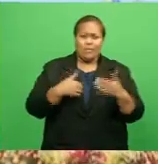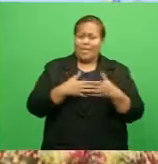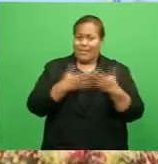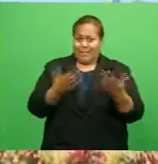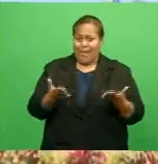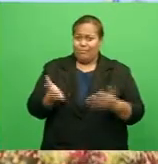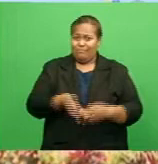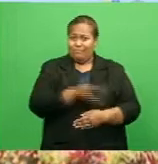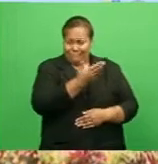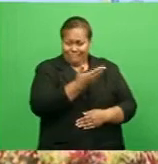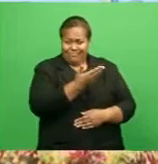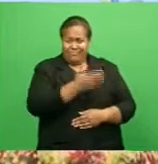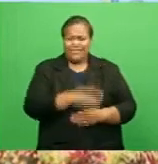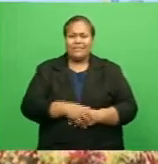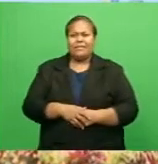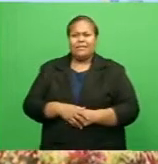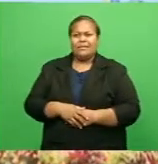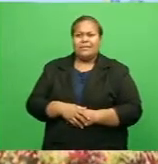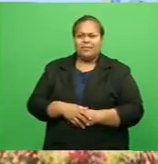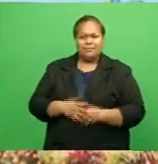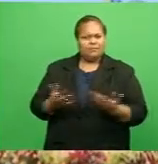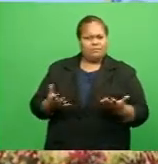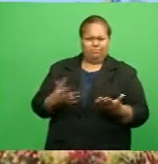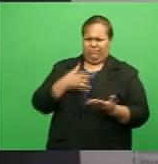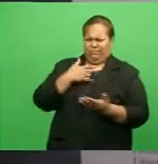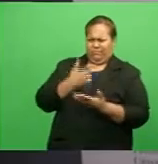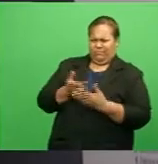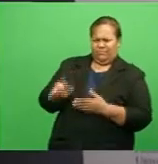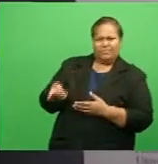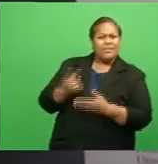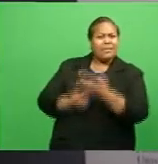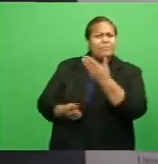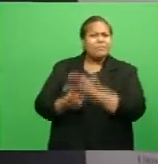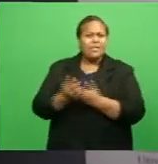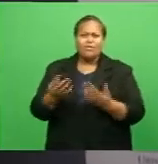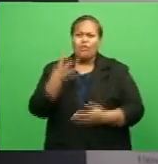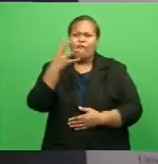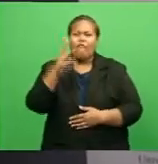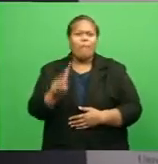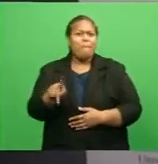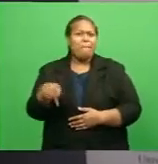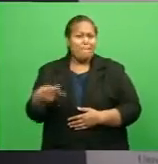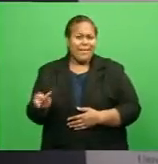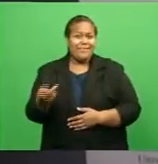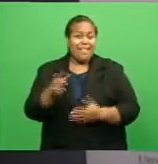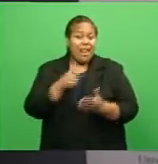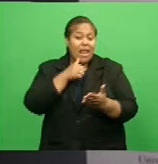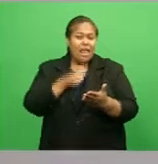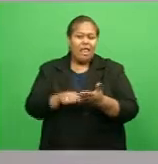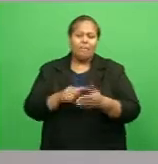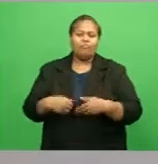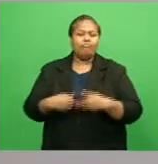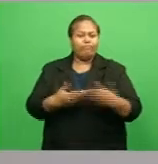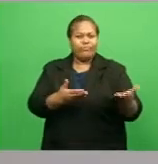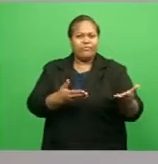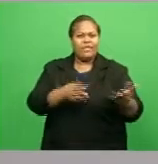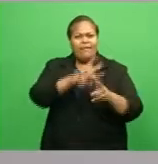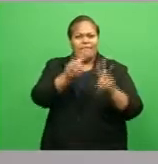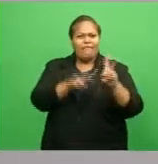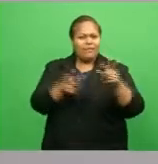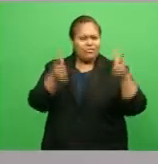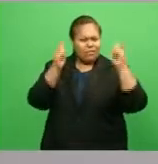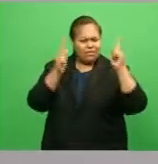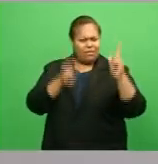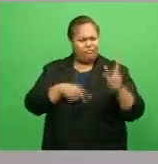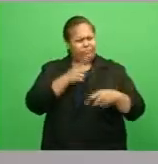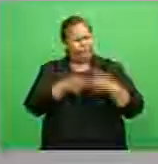Armstrong has also taken offence at AHLUWALIA's comments. In a 4-page letter, Professor Armstrong hits out at the VC for derogatory